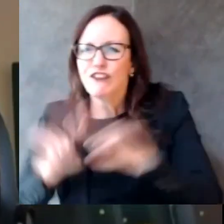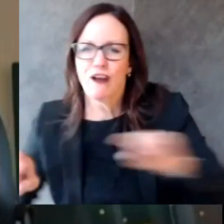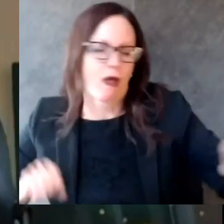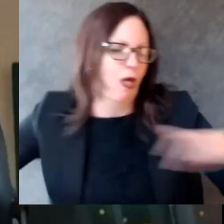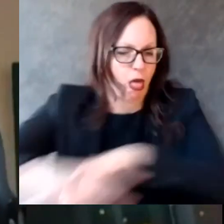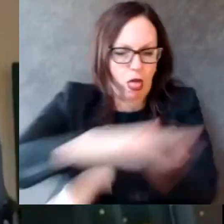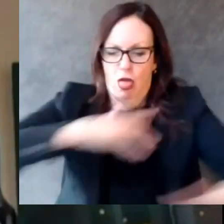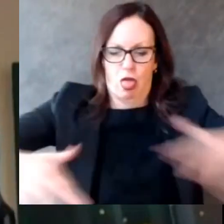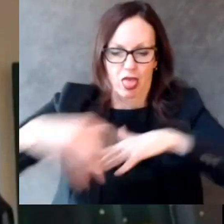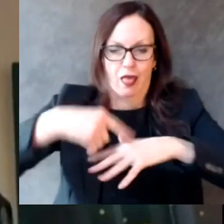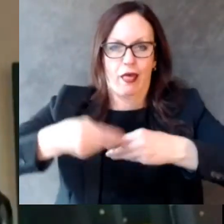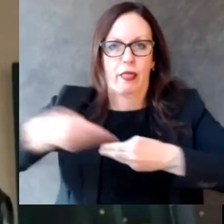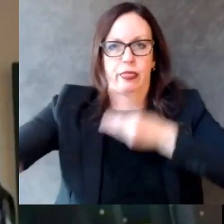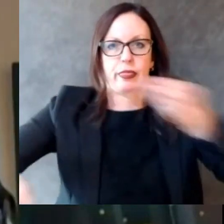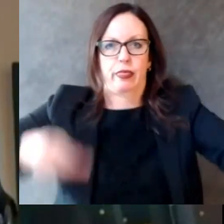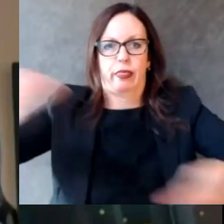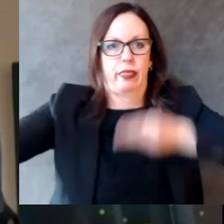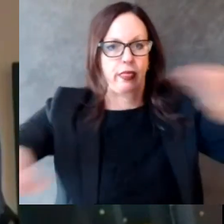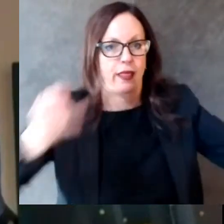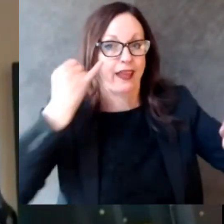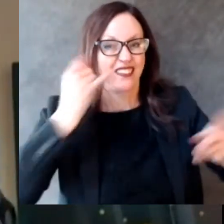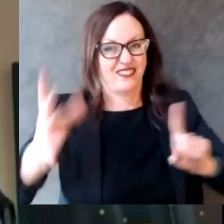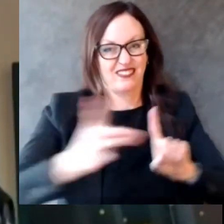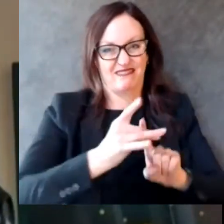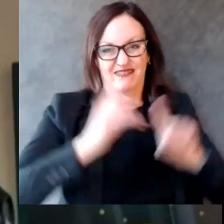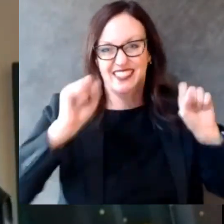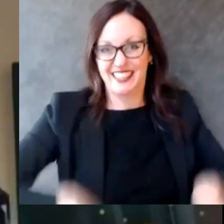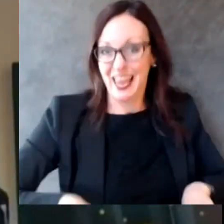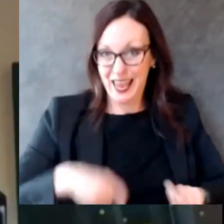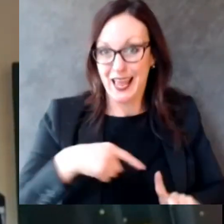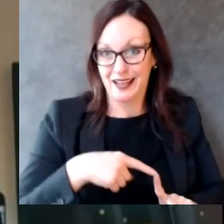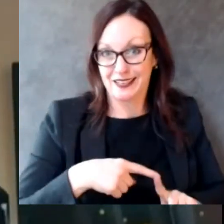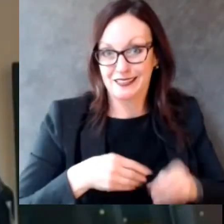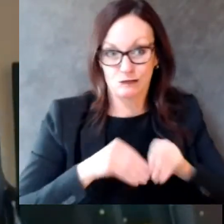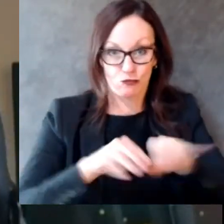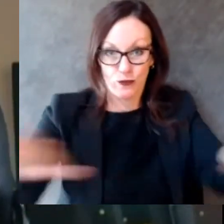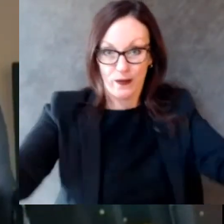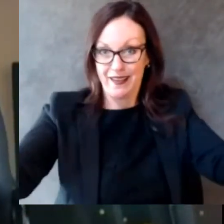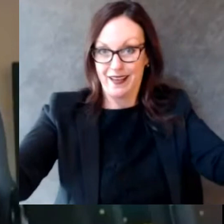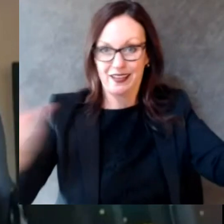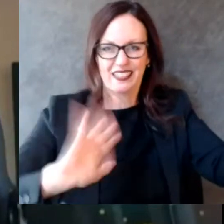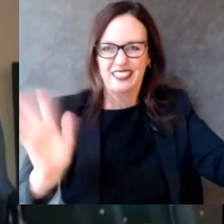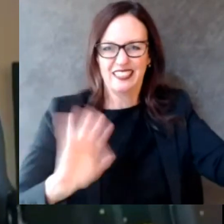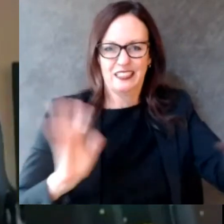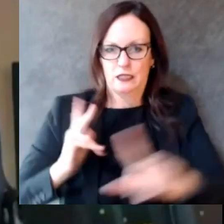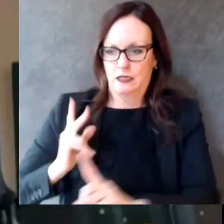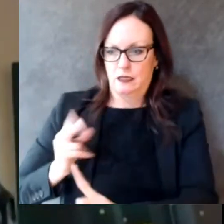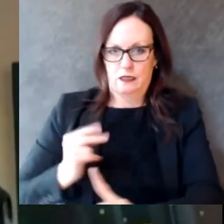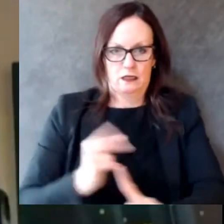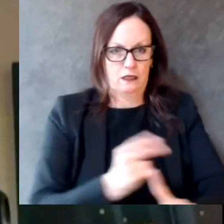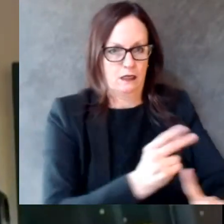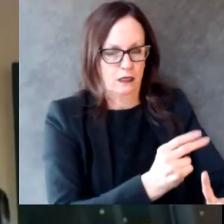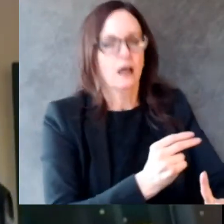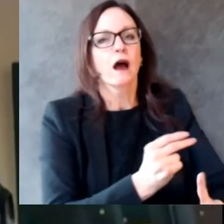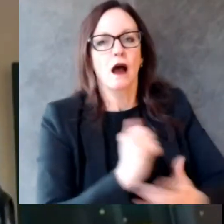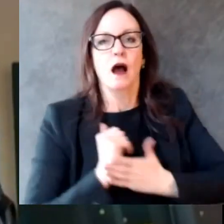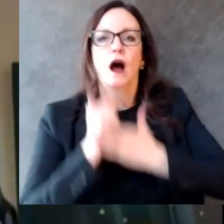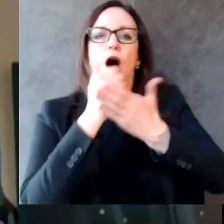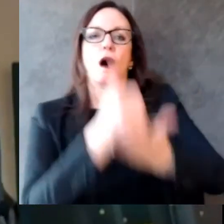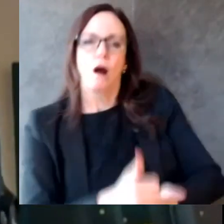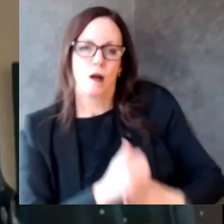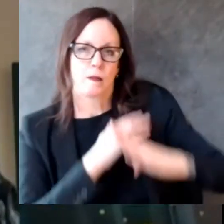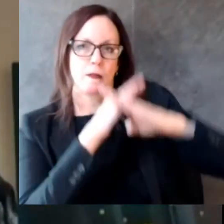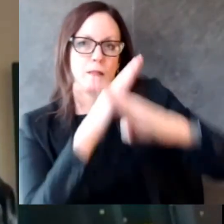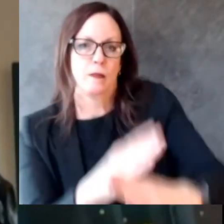54.4% of the people who are currently eligible to get vaccine who have received it. But we